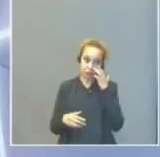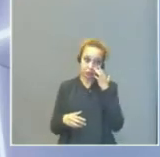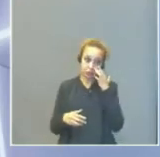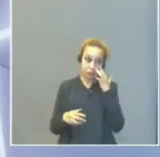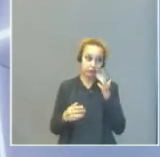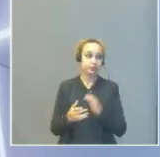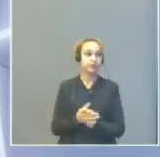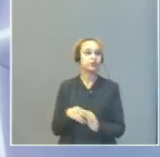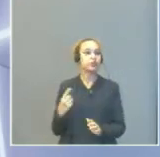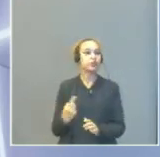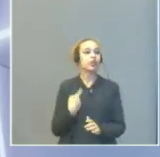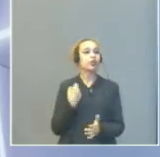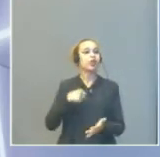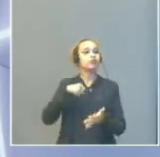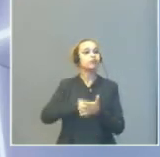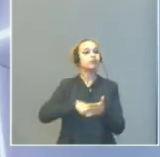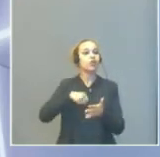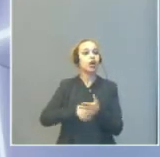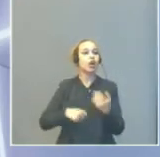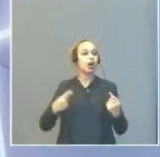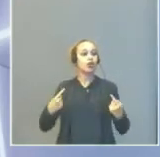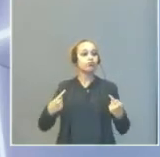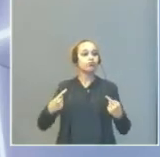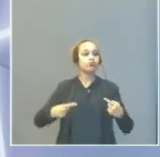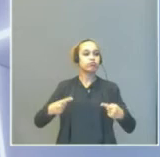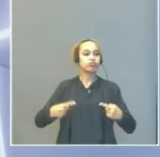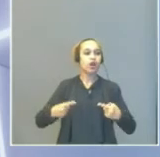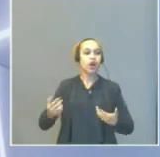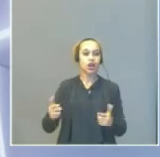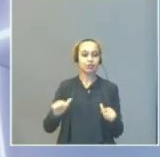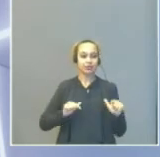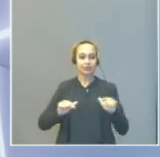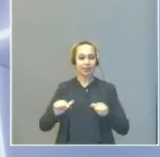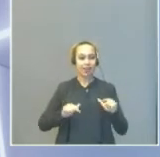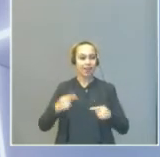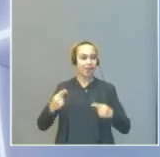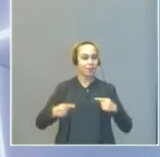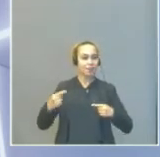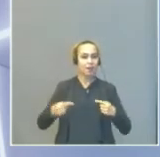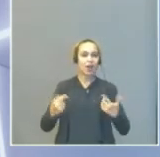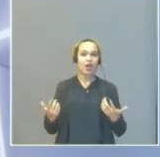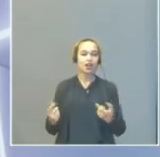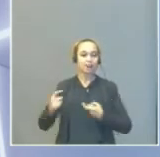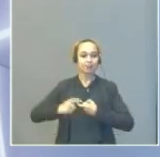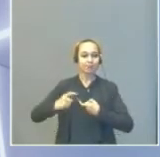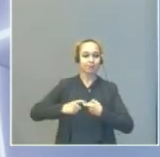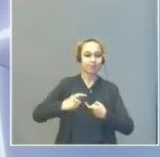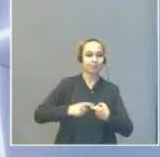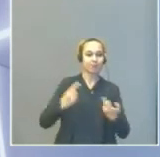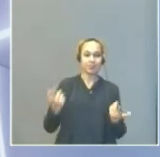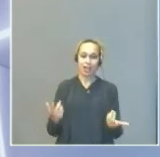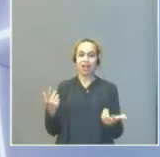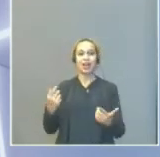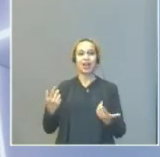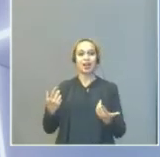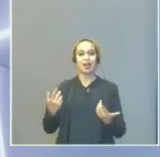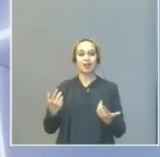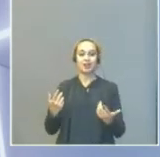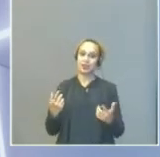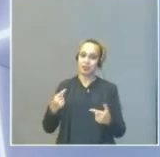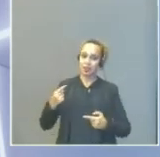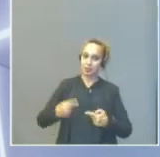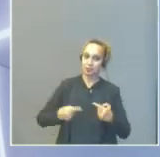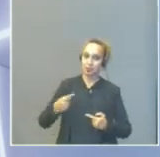politics as the work of partisan politicians and representational politics, that's the way we frame